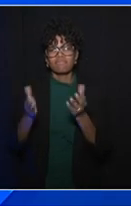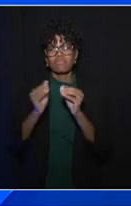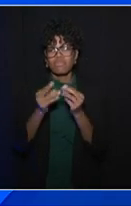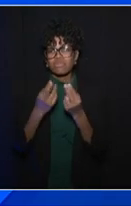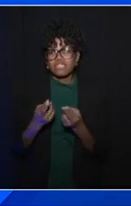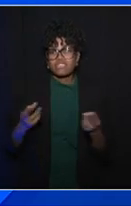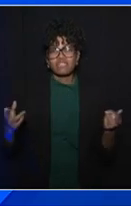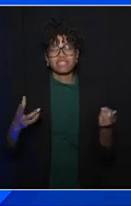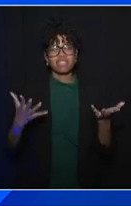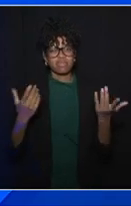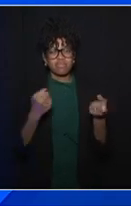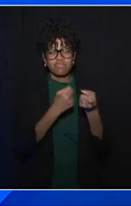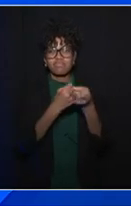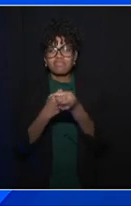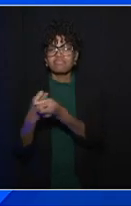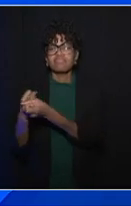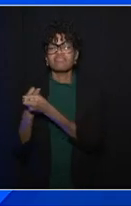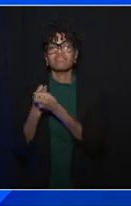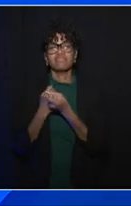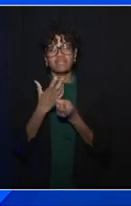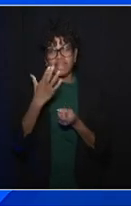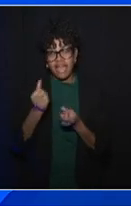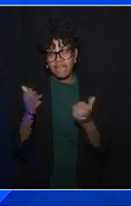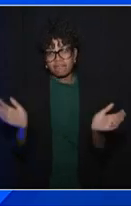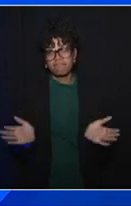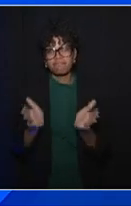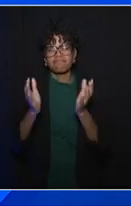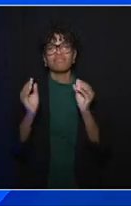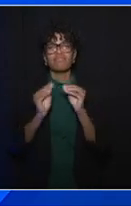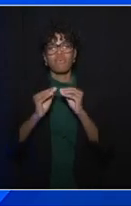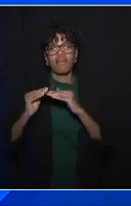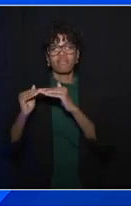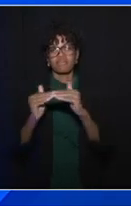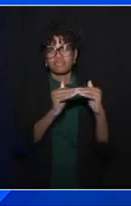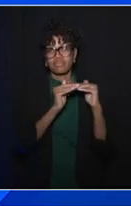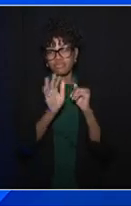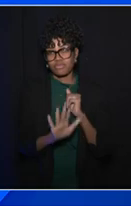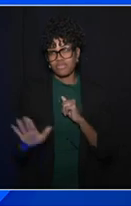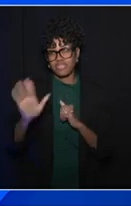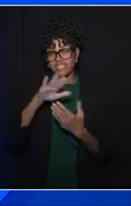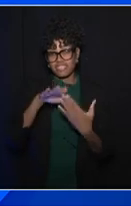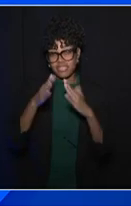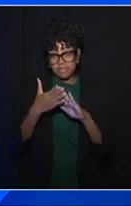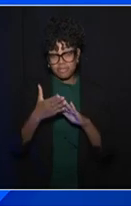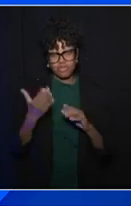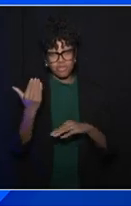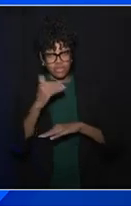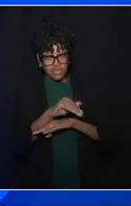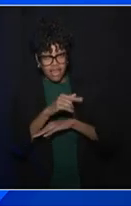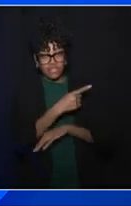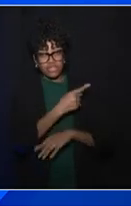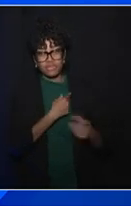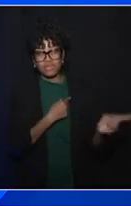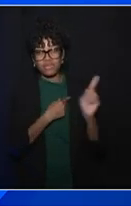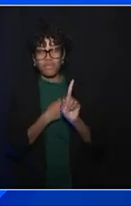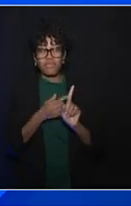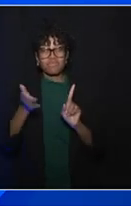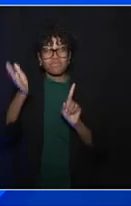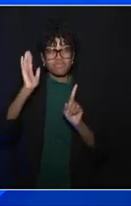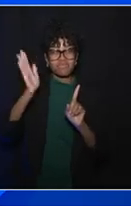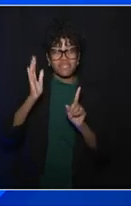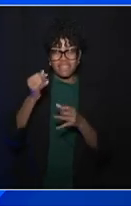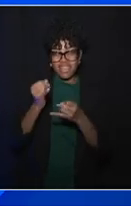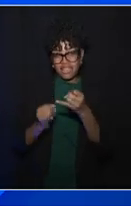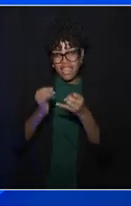in every classroom across the city. Tonight, she joins us to present the final award of the evening. Please join me in